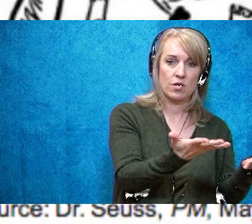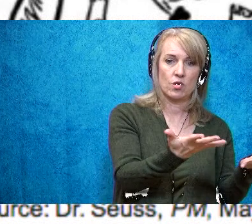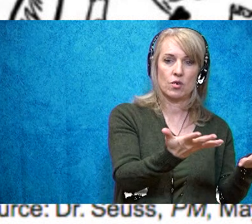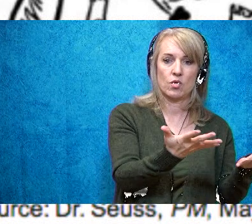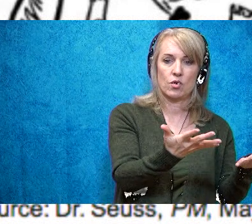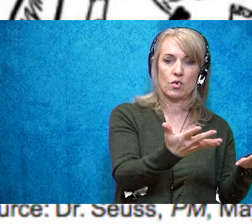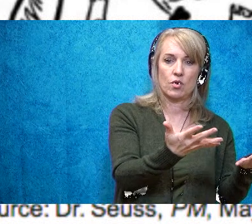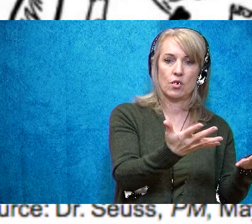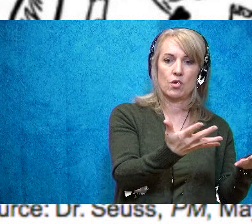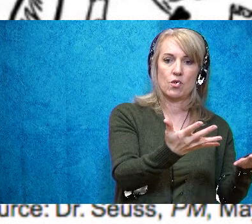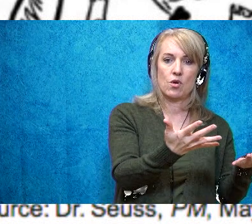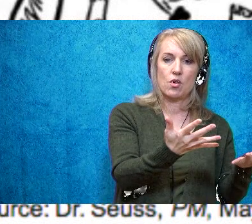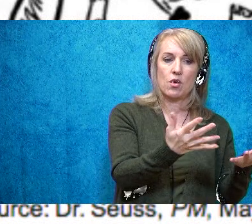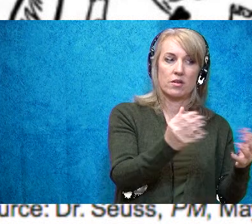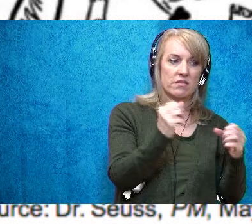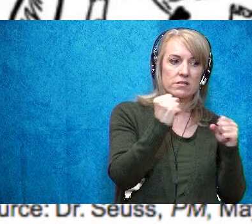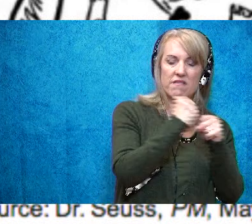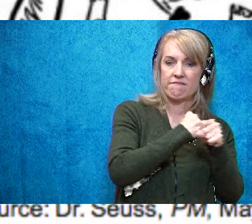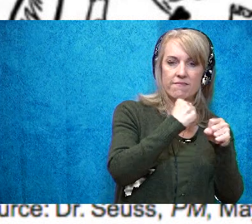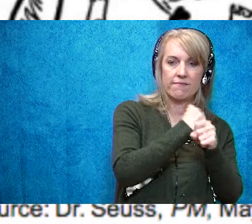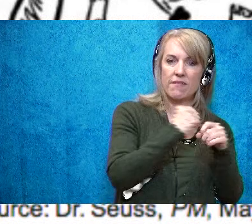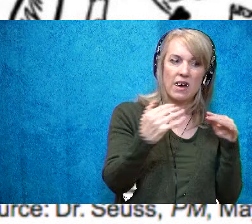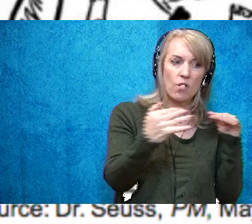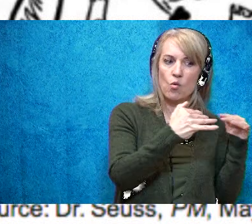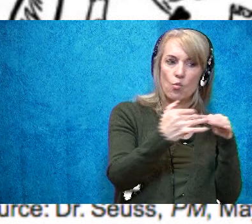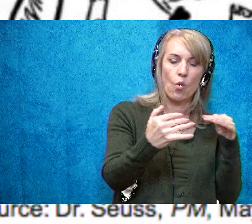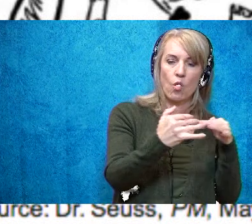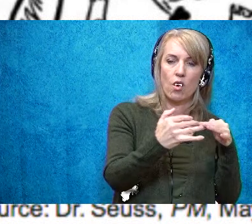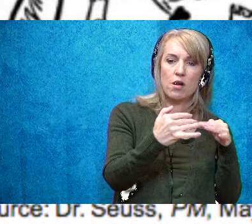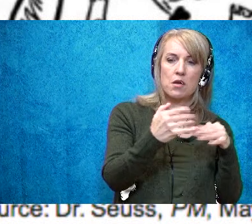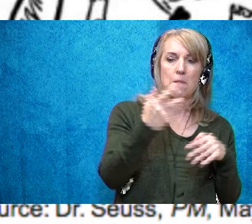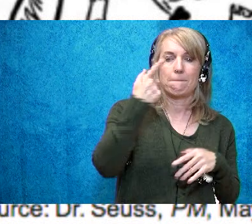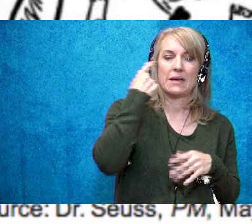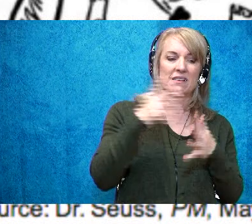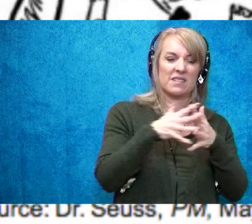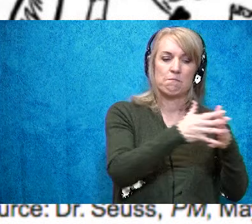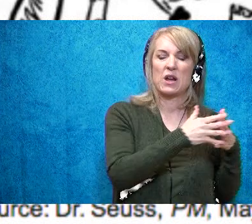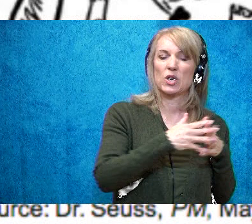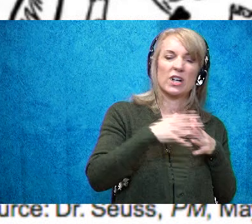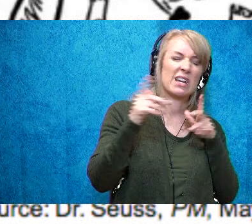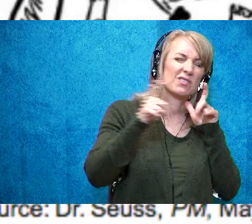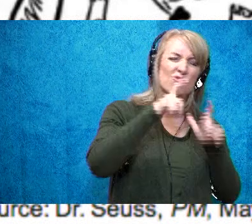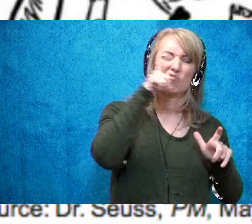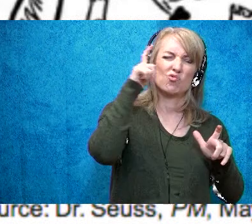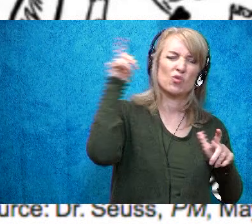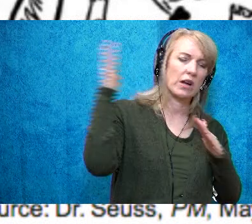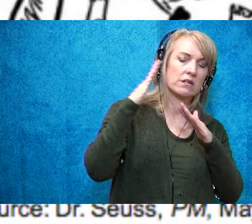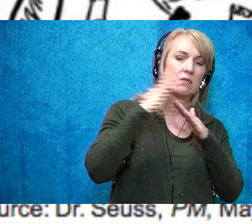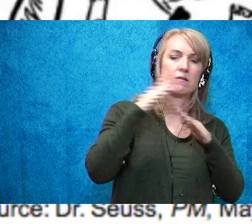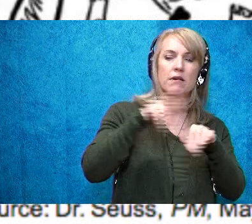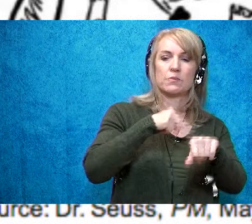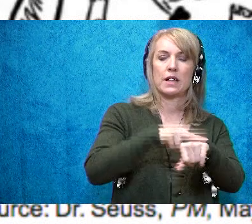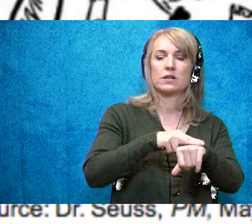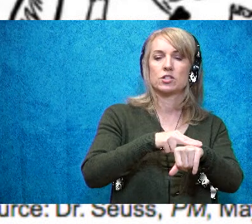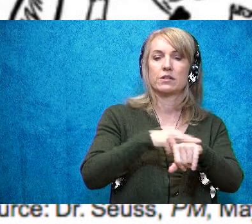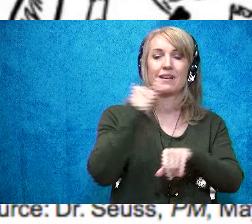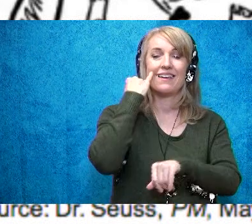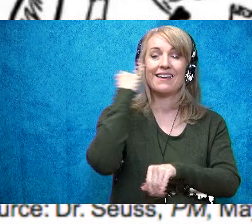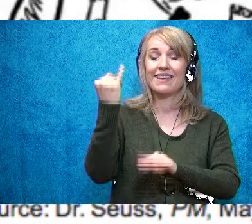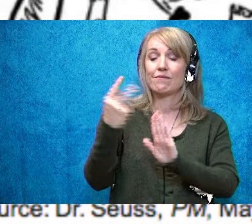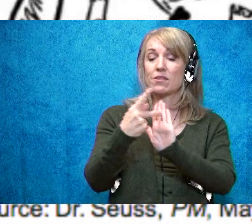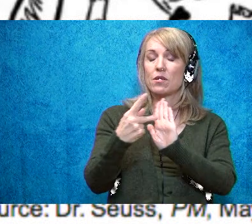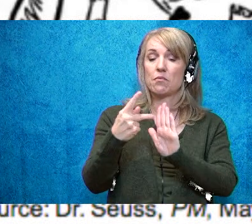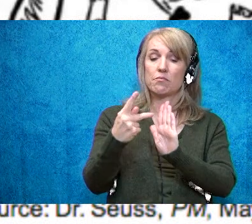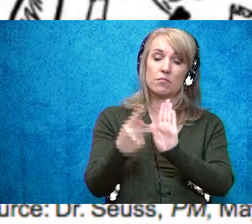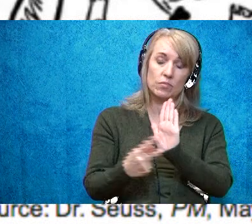as a great nation should be armed. Over 100 million people in this nation are opposed to entering the war. If the principles of democracy mean anything